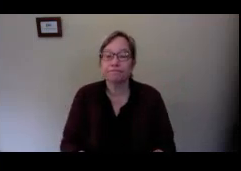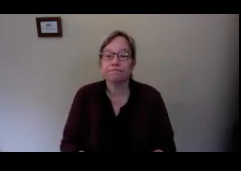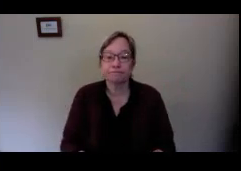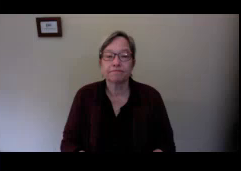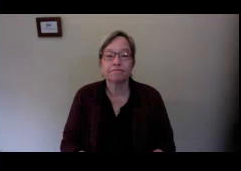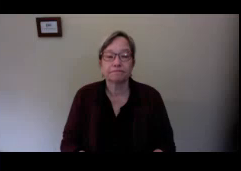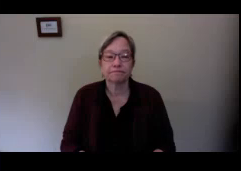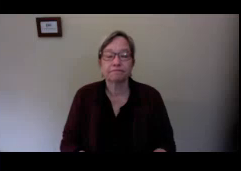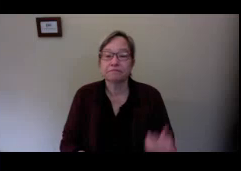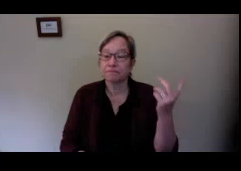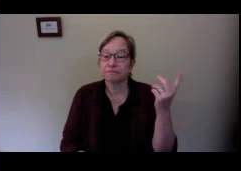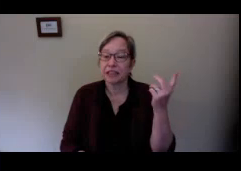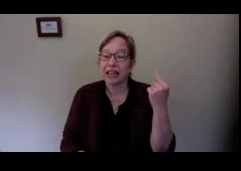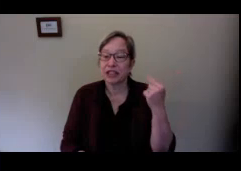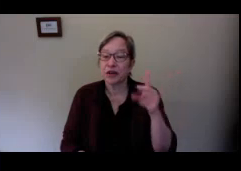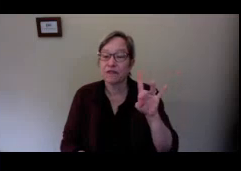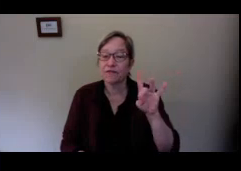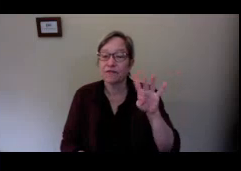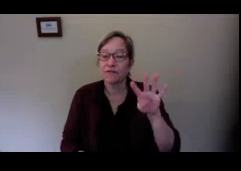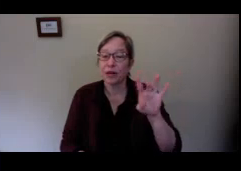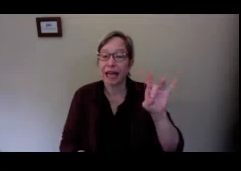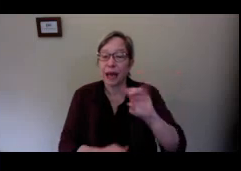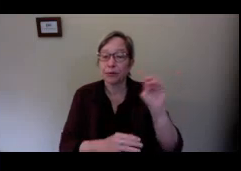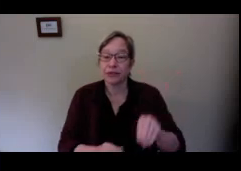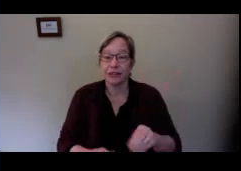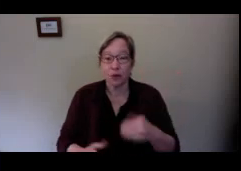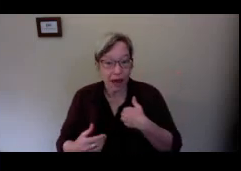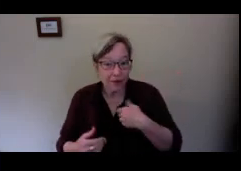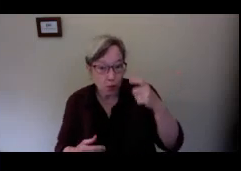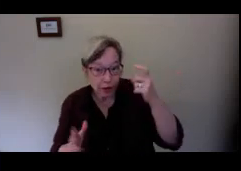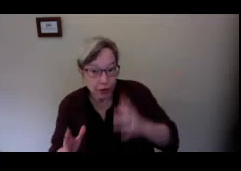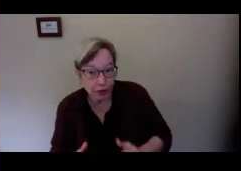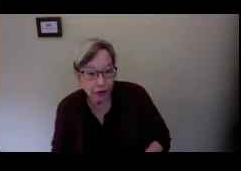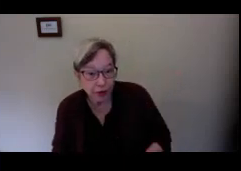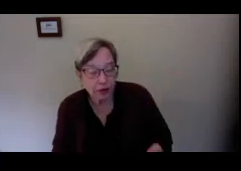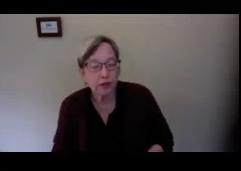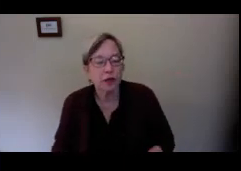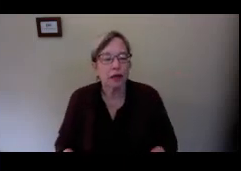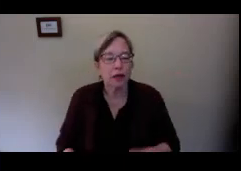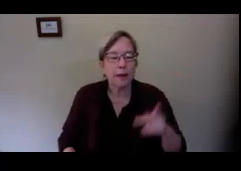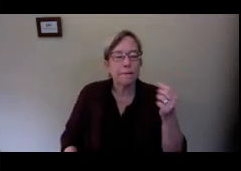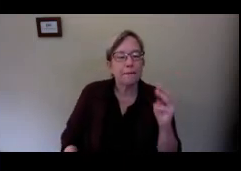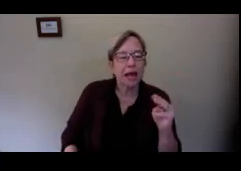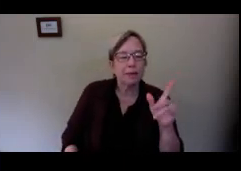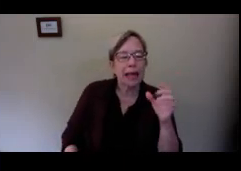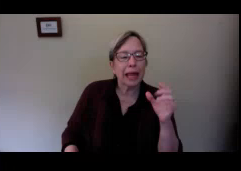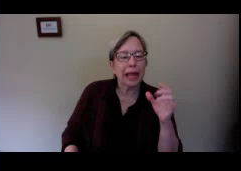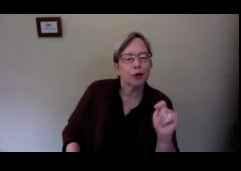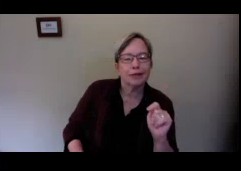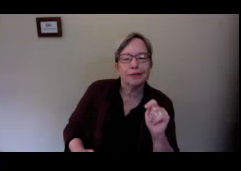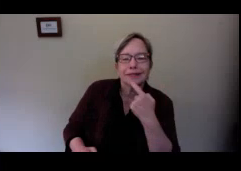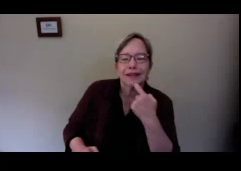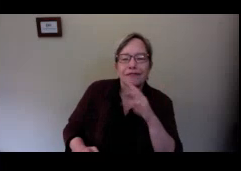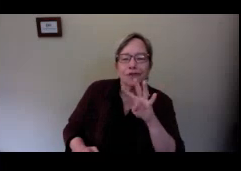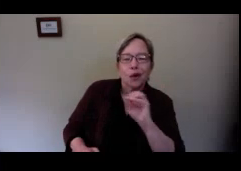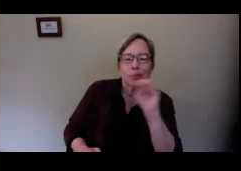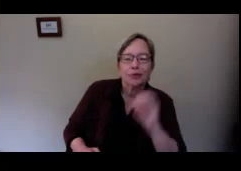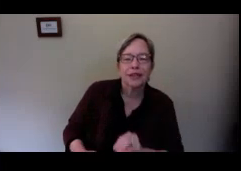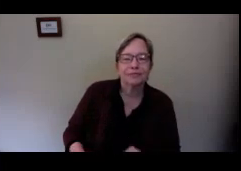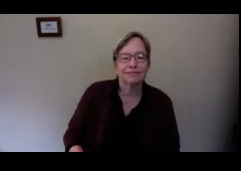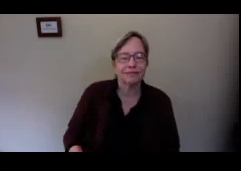So Mm, 48%. Do we have a winner? It's like Pam Lambert, 40%. Way to